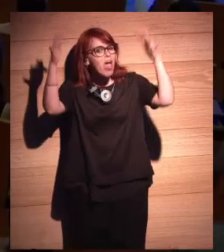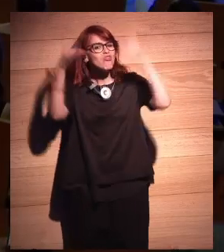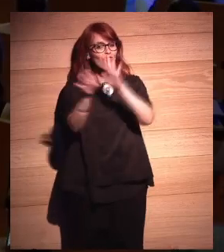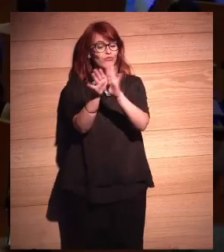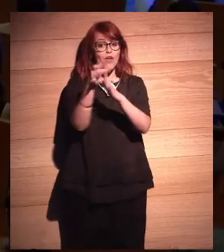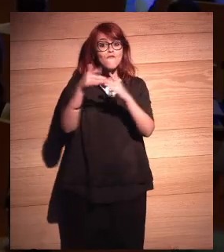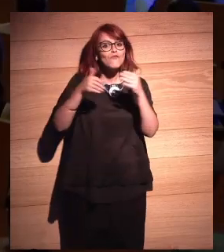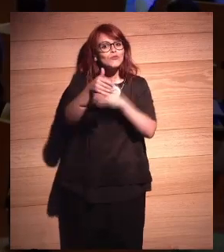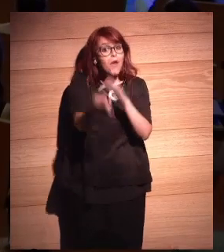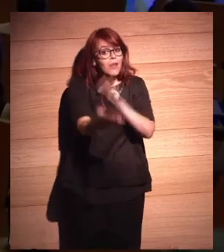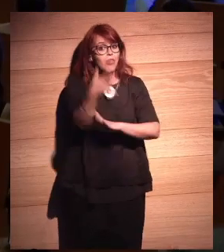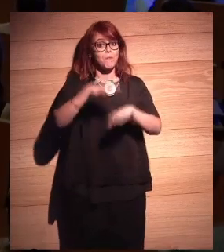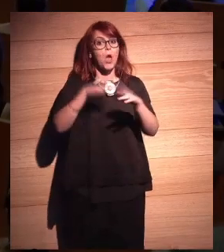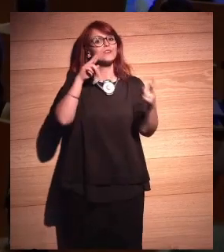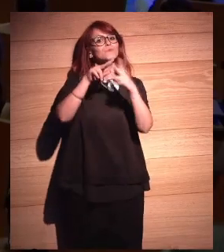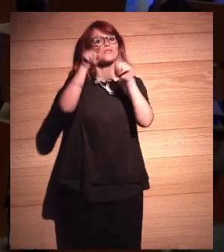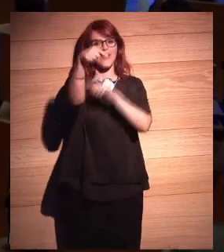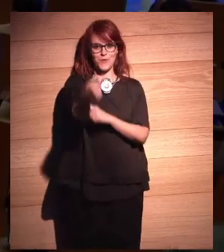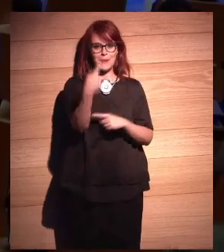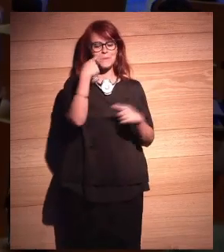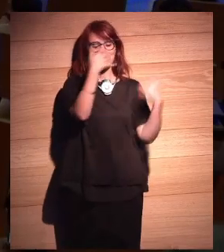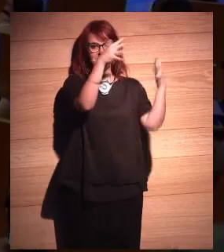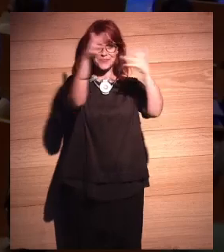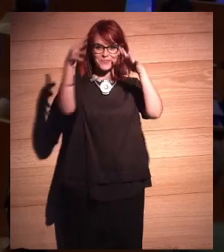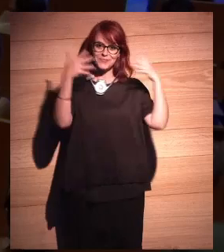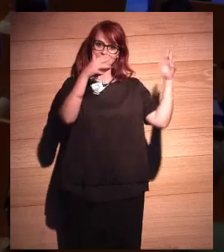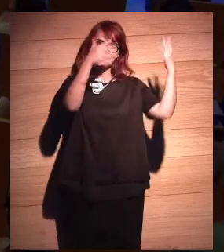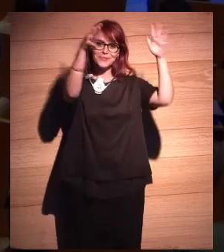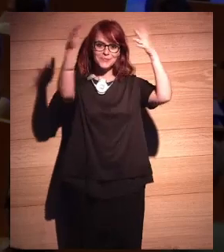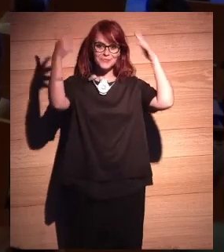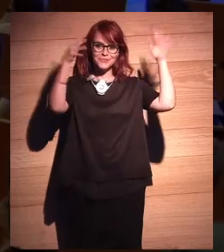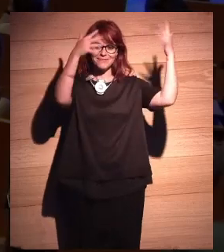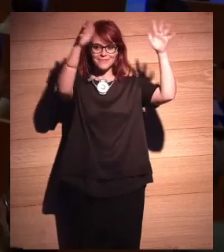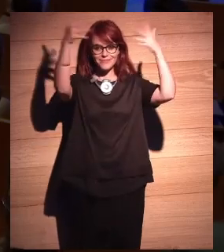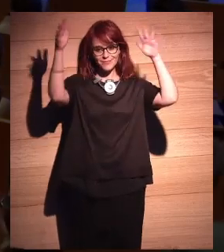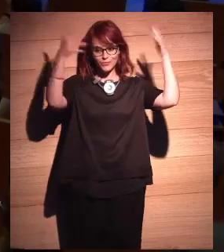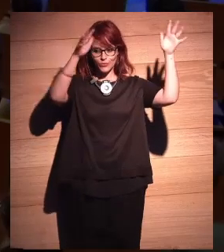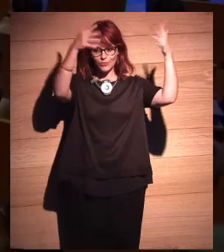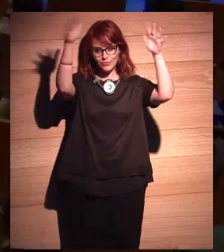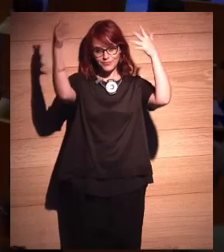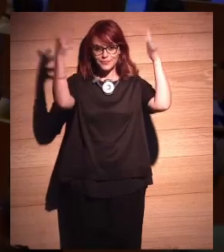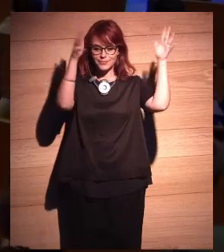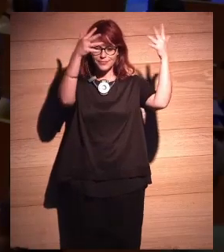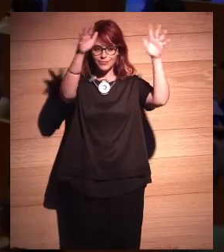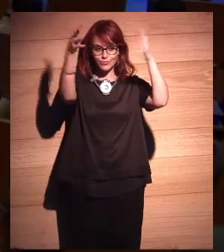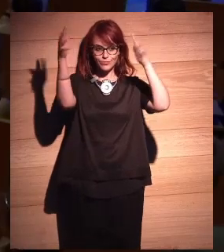being here today. Keep dreaming, keep creating the future, and let's see each other next year.